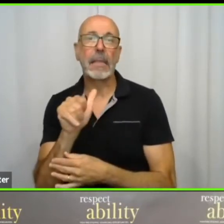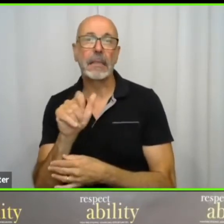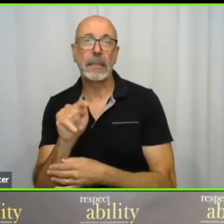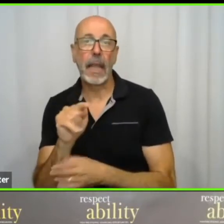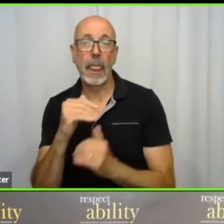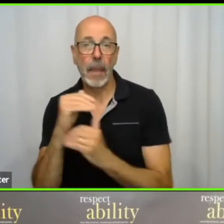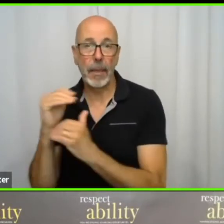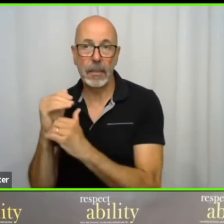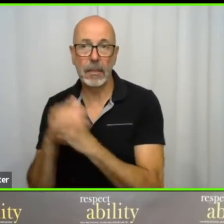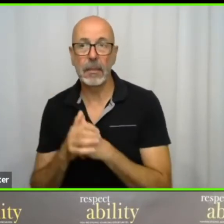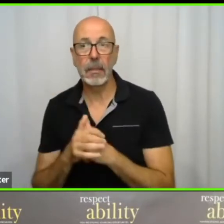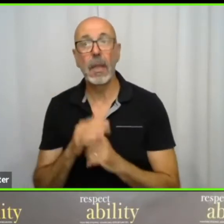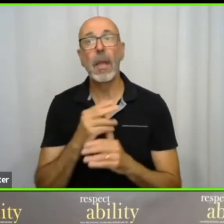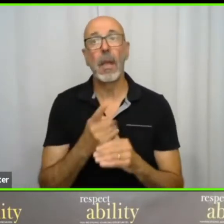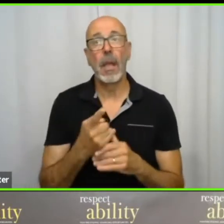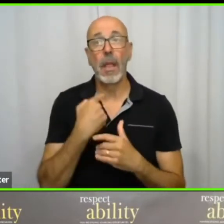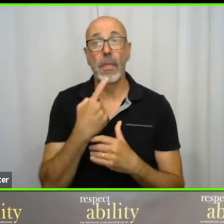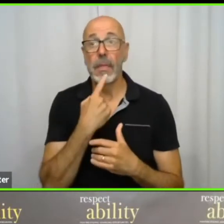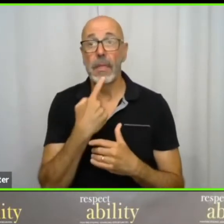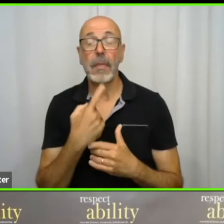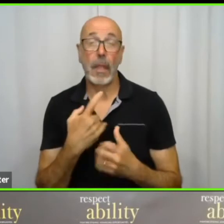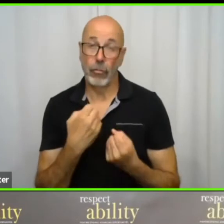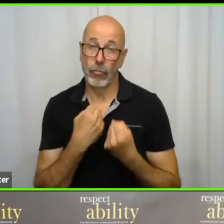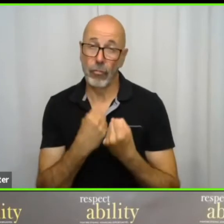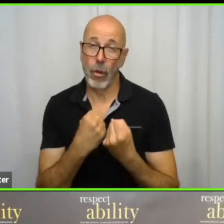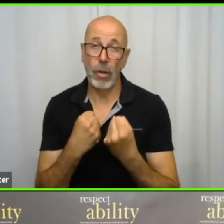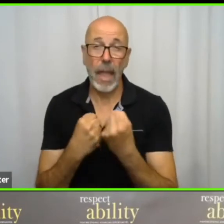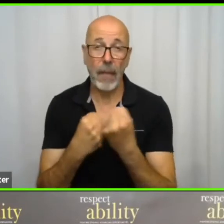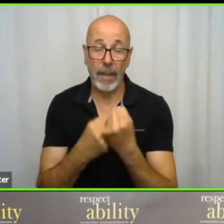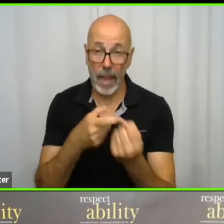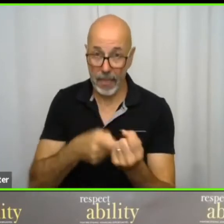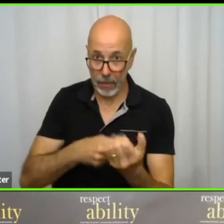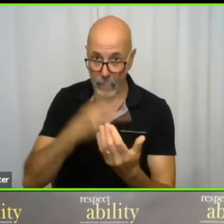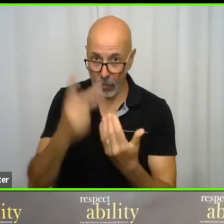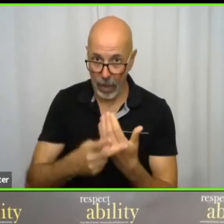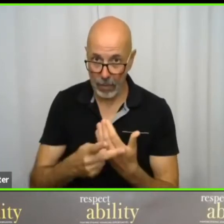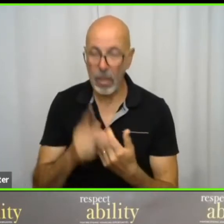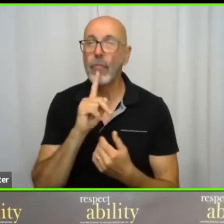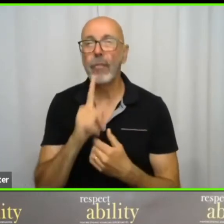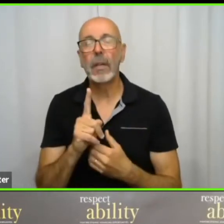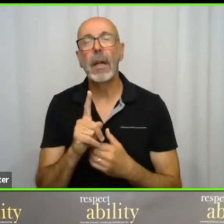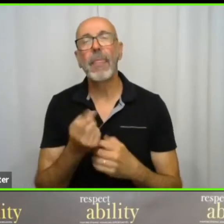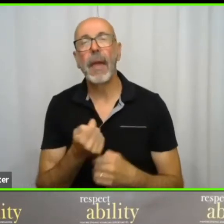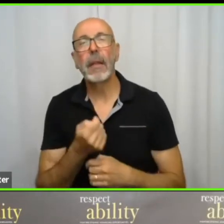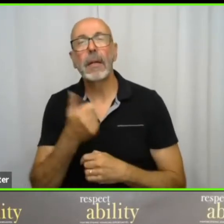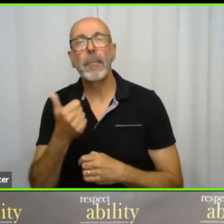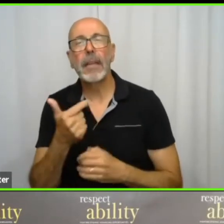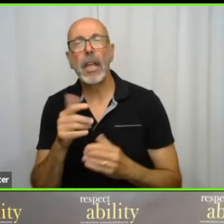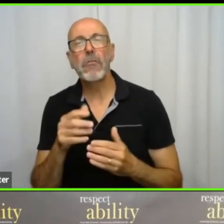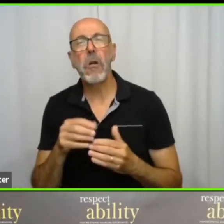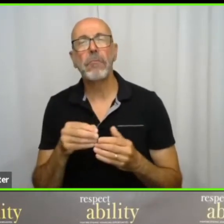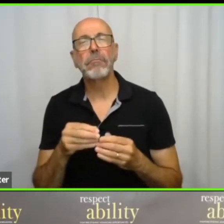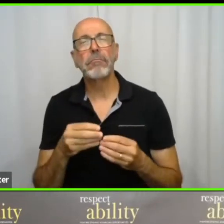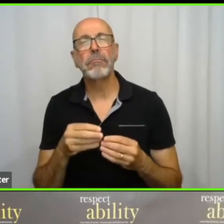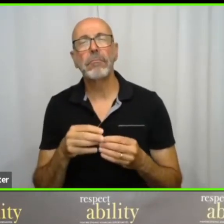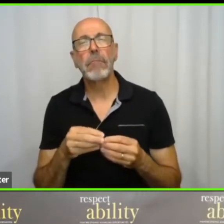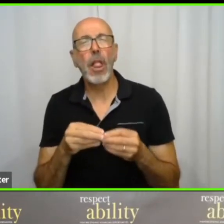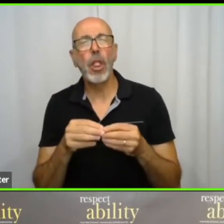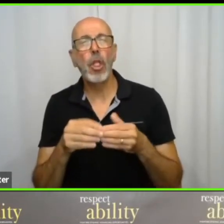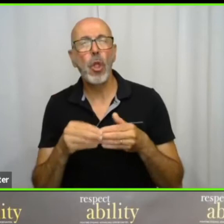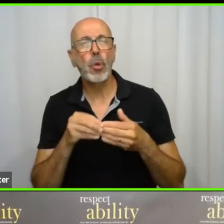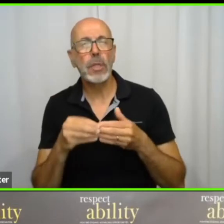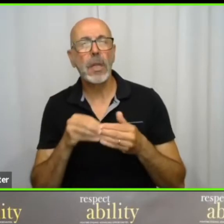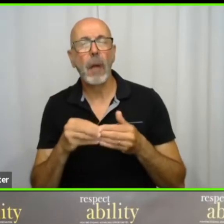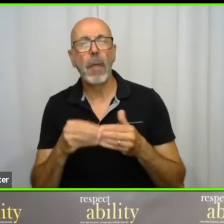and RespectAbility strongly advocate for programs that relax or limit those limits in